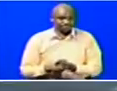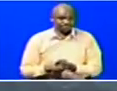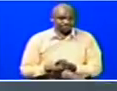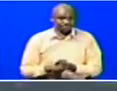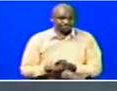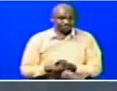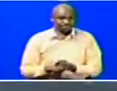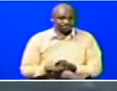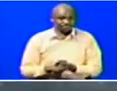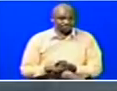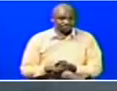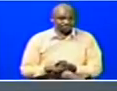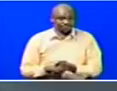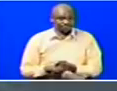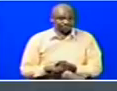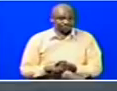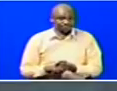Hey, fuck!